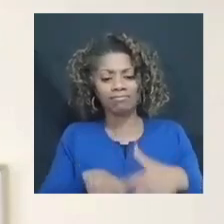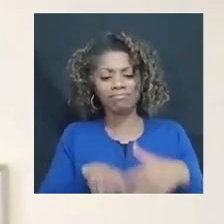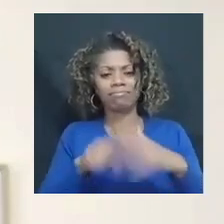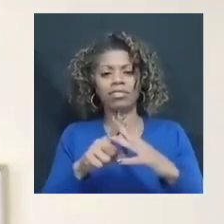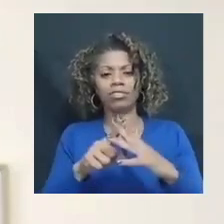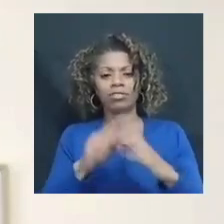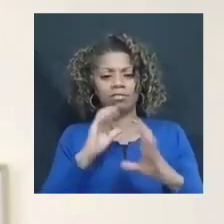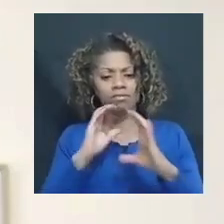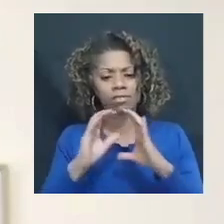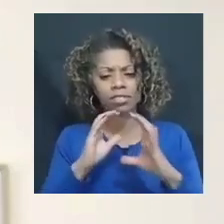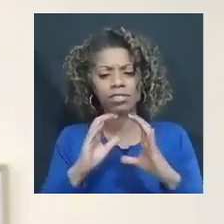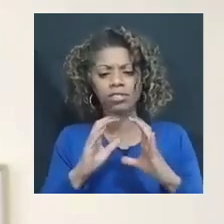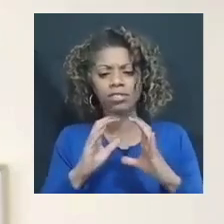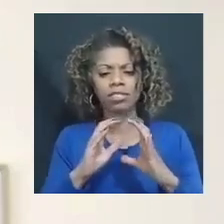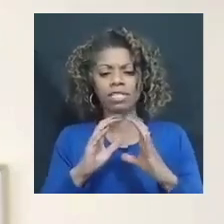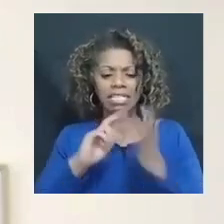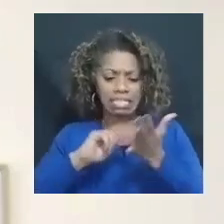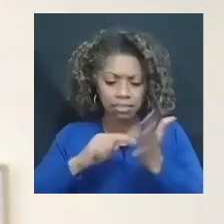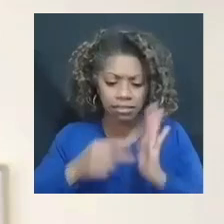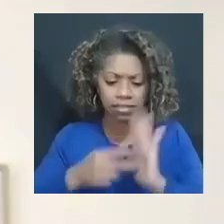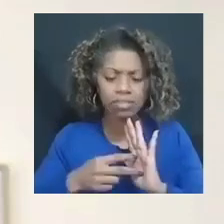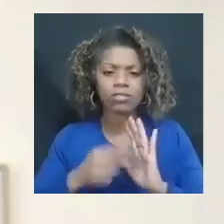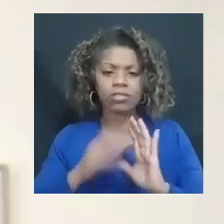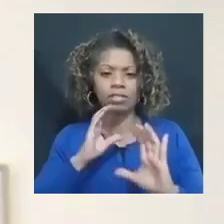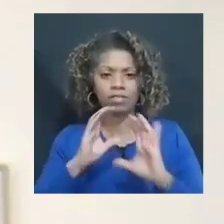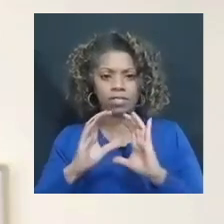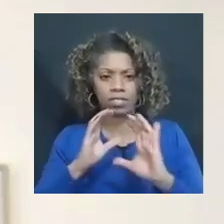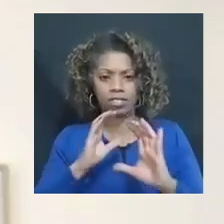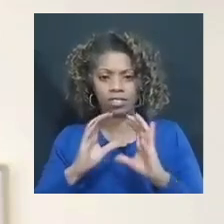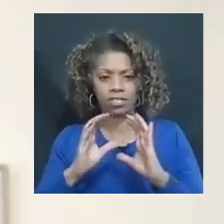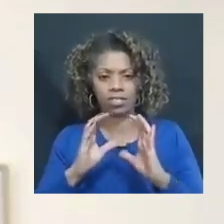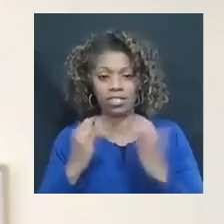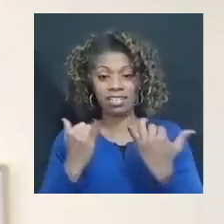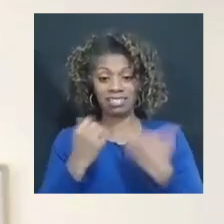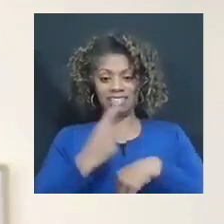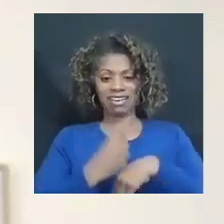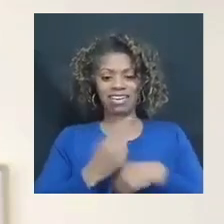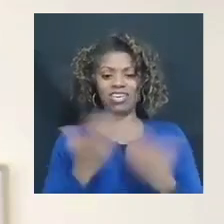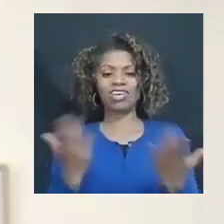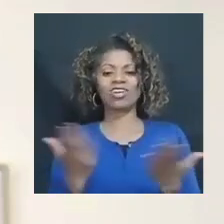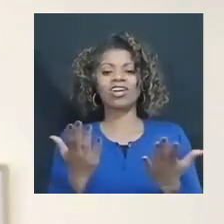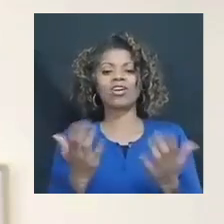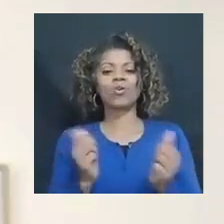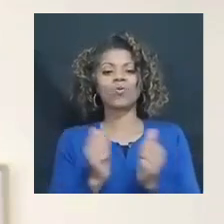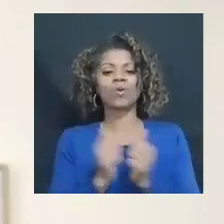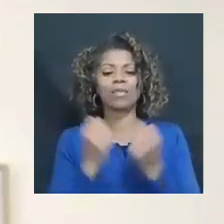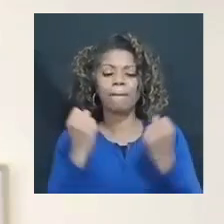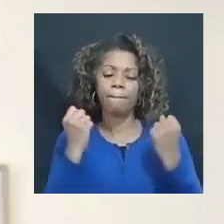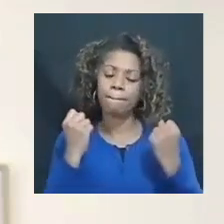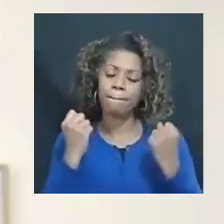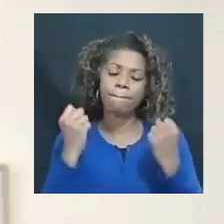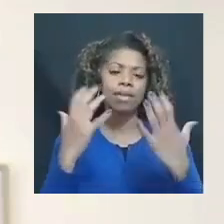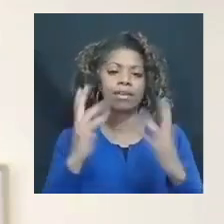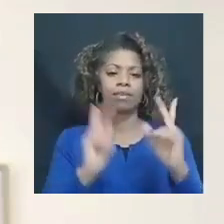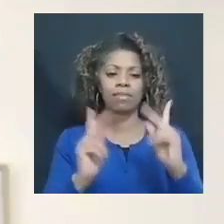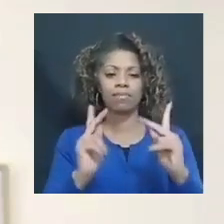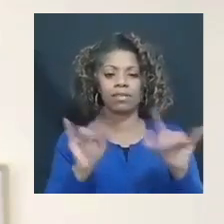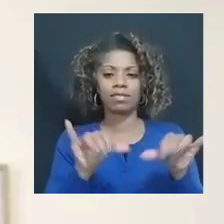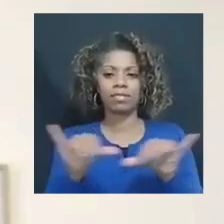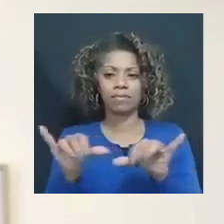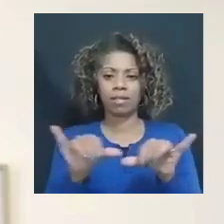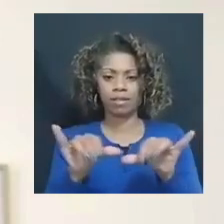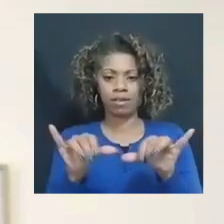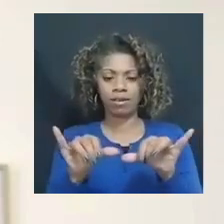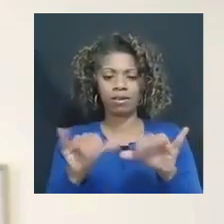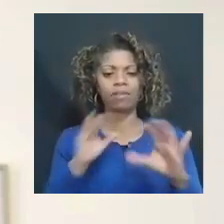channels. Today, you tune in with hundreds of communicators and strategists like yourself. We hold the power to